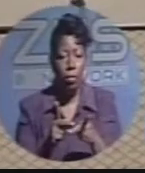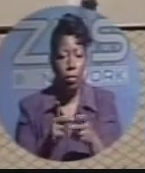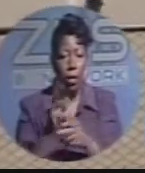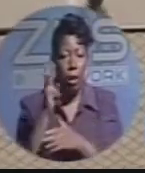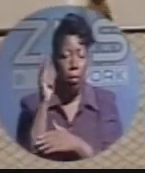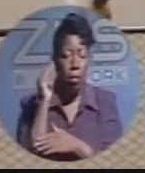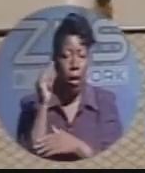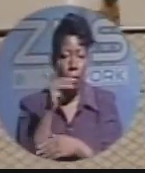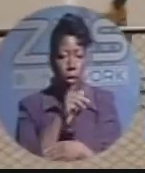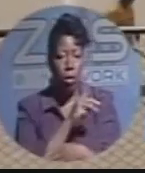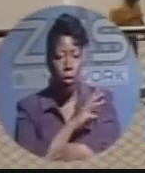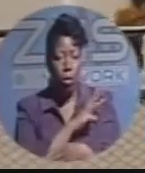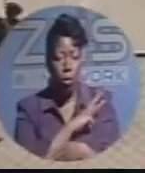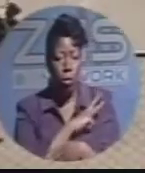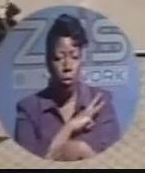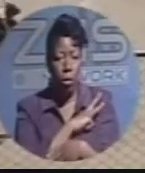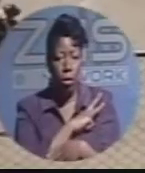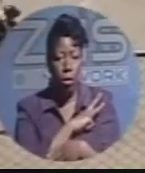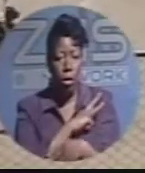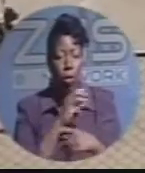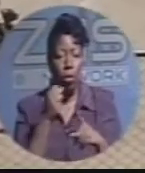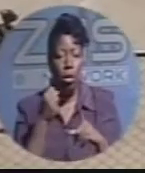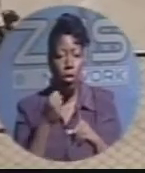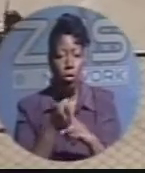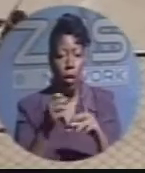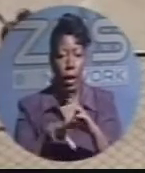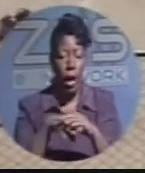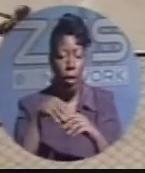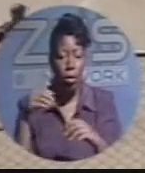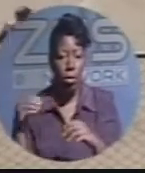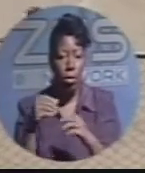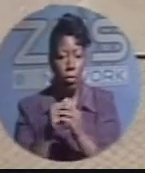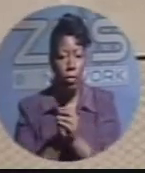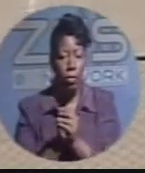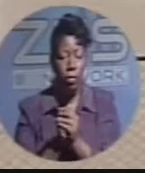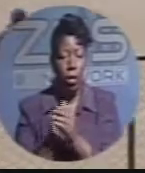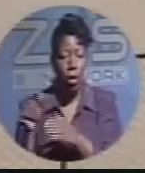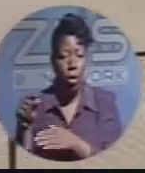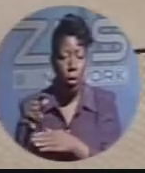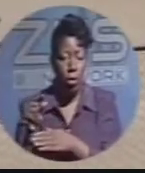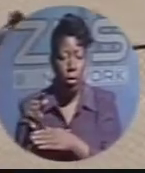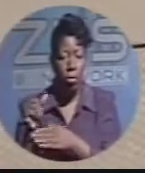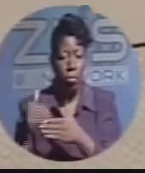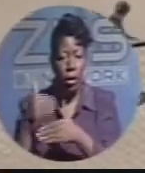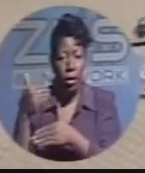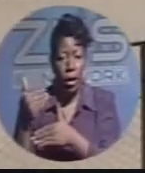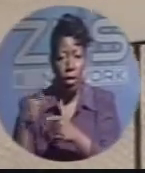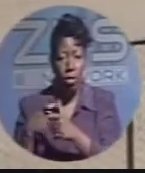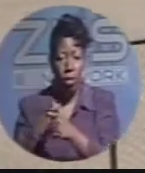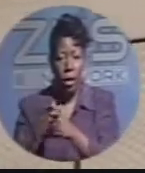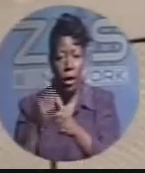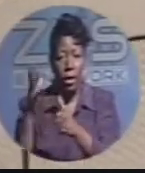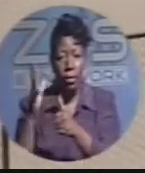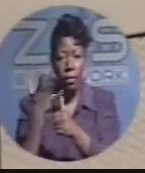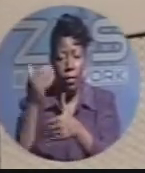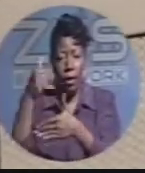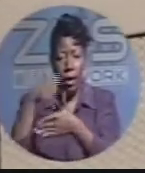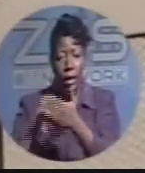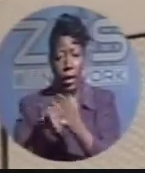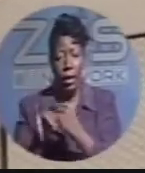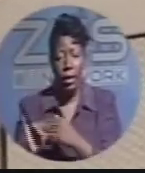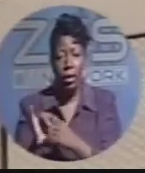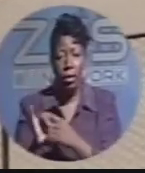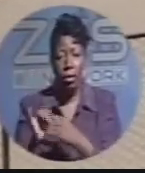Marvin Tuggywood would strike out. Guatemala would add a next run in the fifth inning, making the